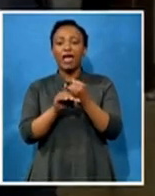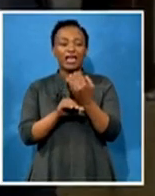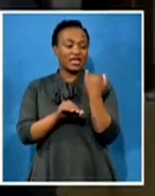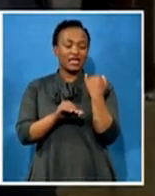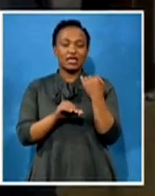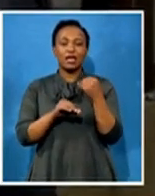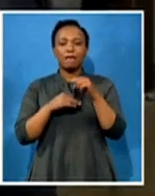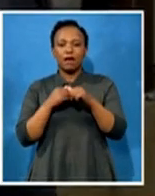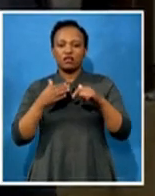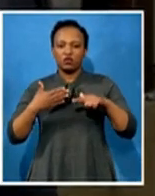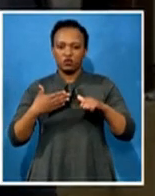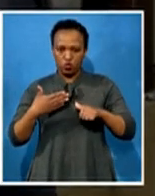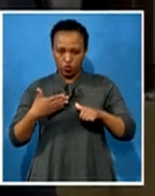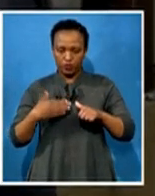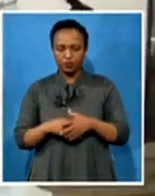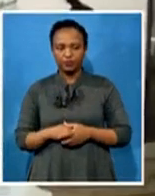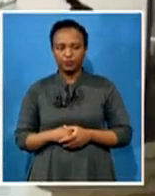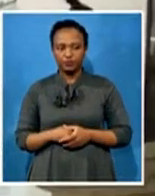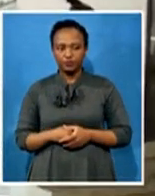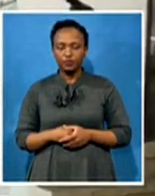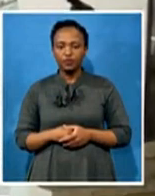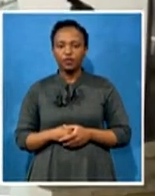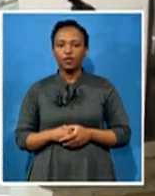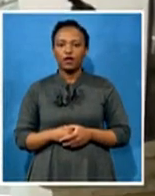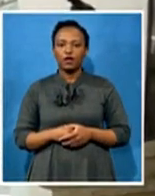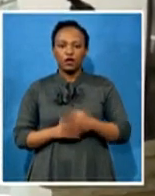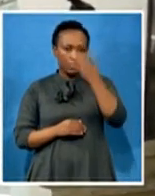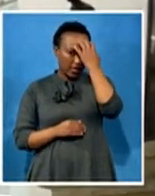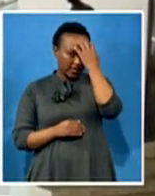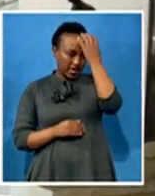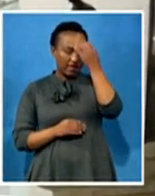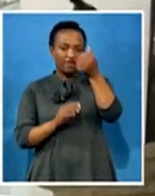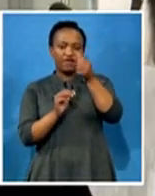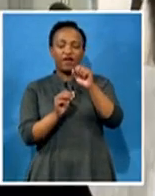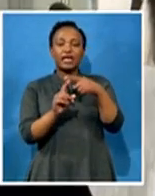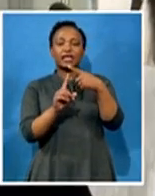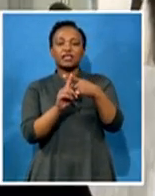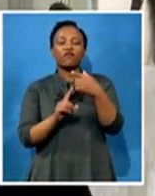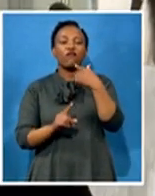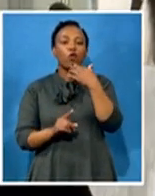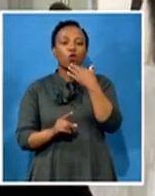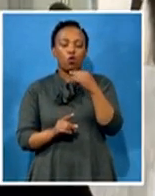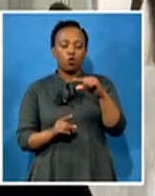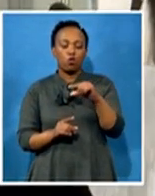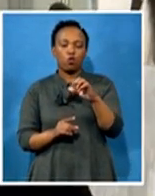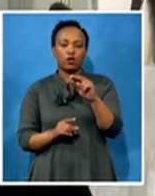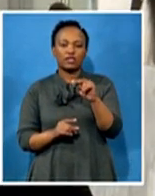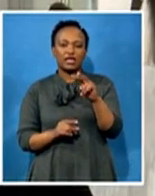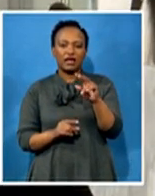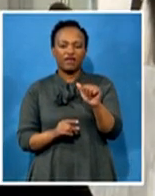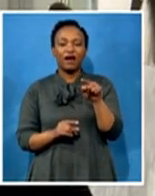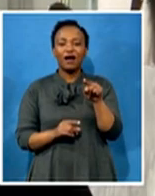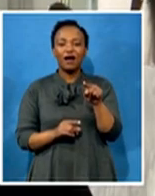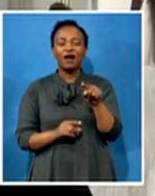Chief Executive for the Geneva-based International Council of Nurses, Howard Catton, says the continuous rising numbers